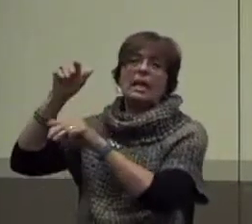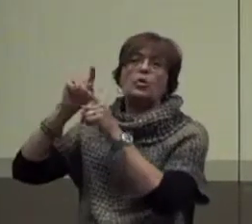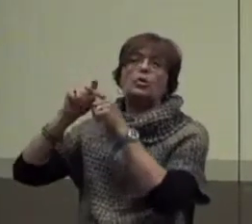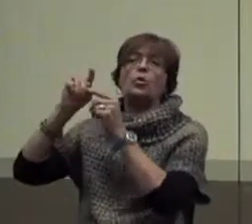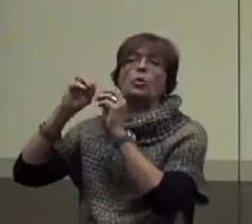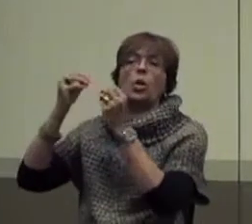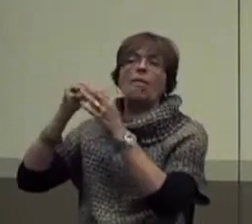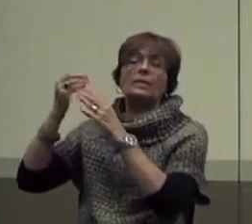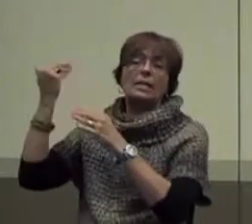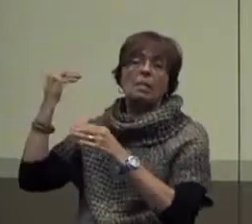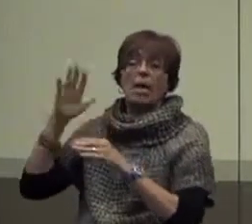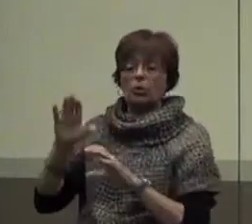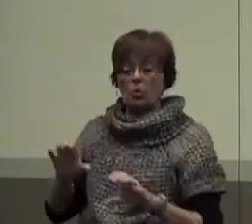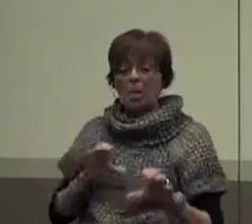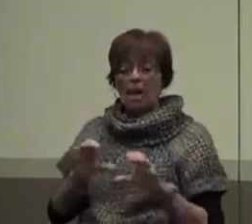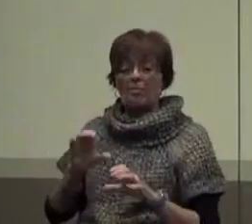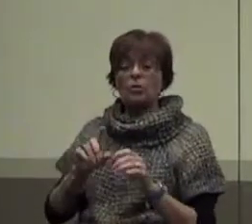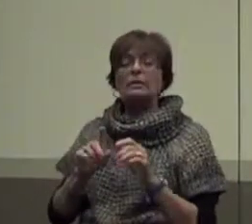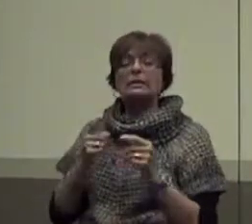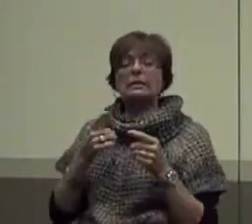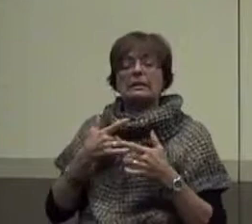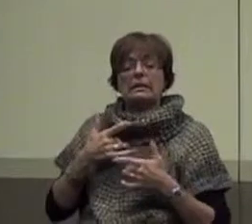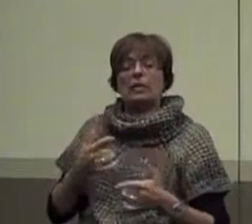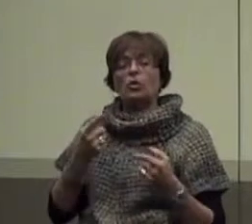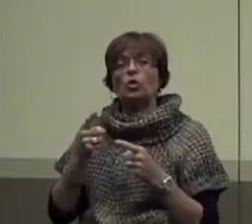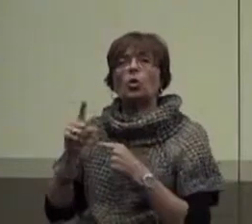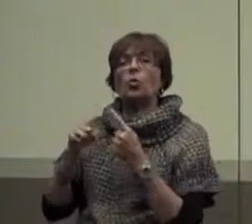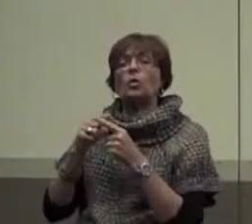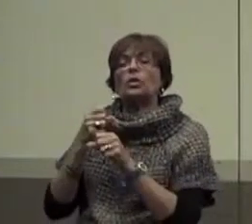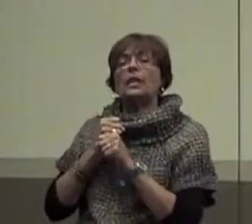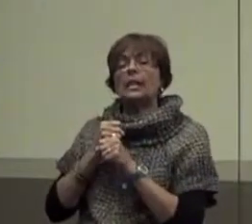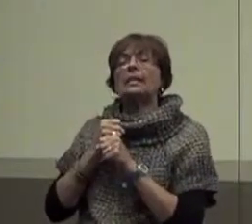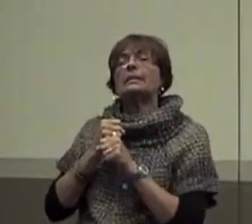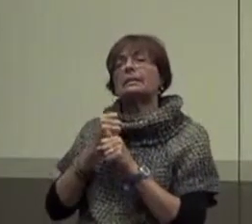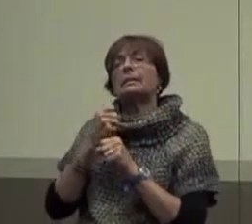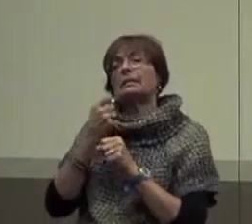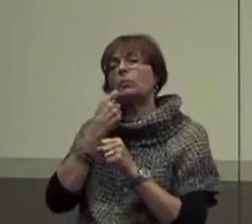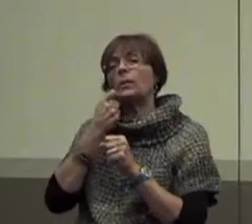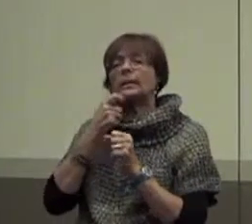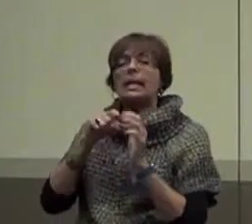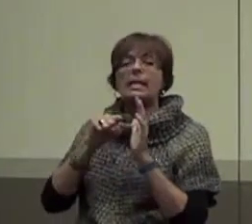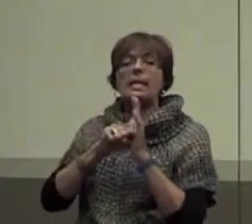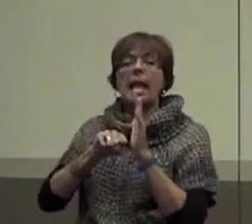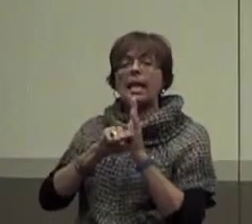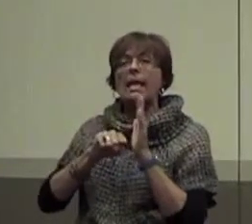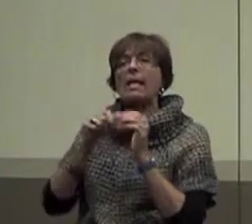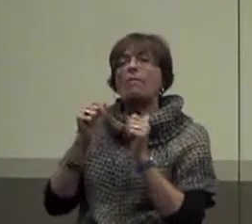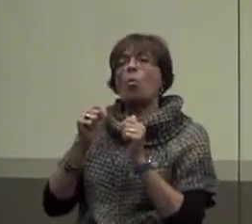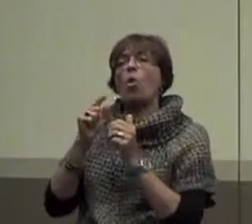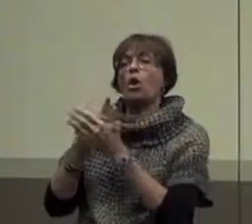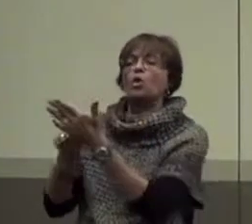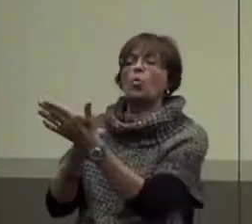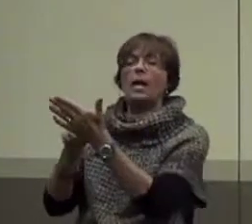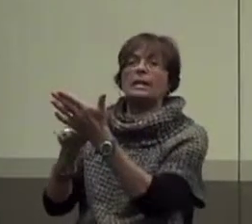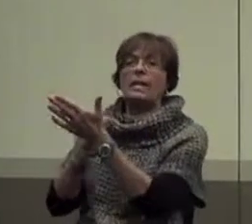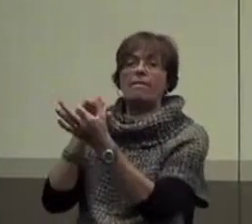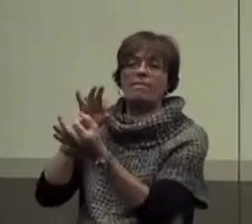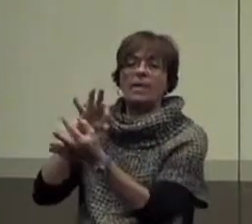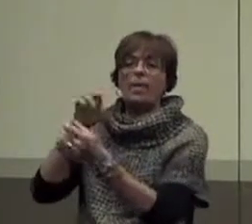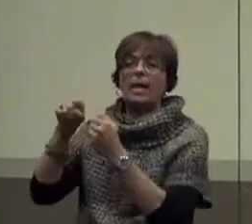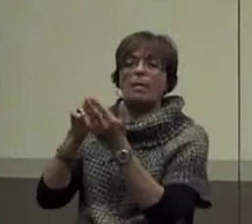are most likely to occur when she has recently received negative or corrective feedback about the writing